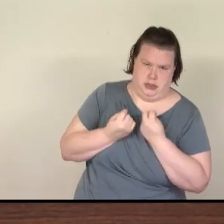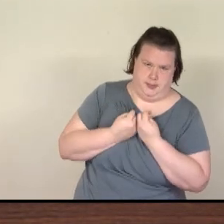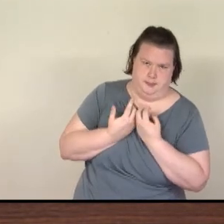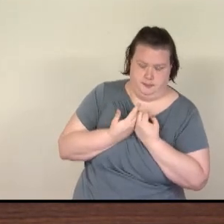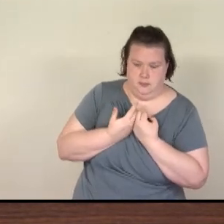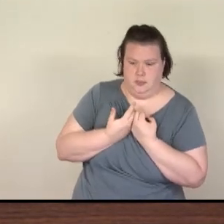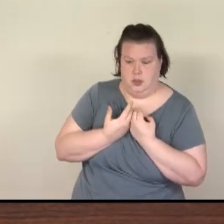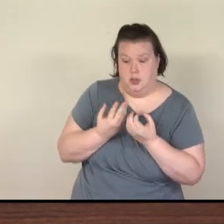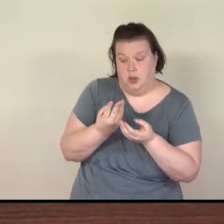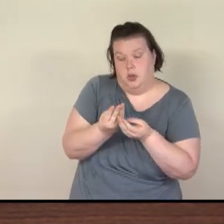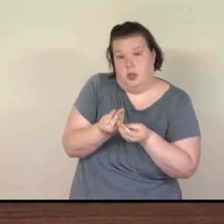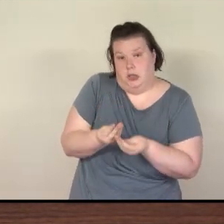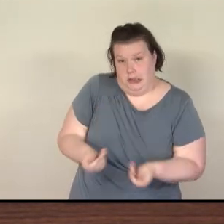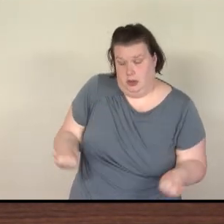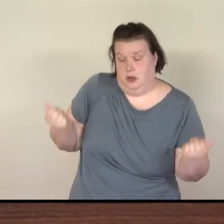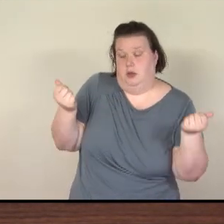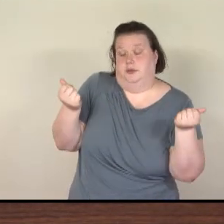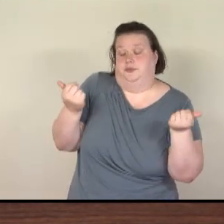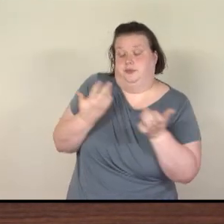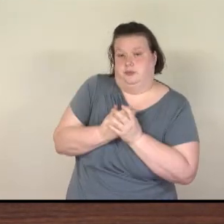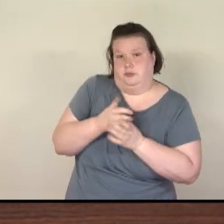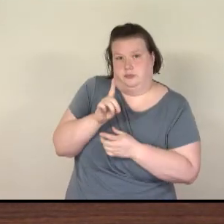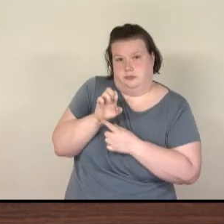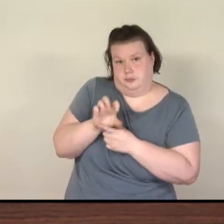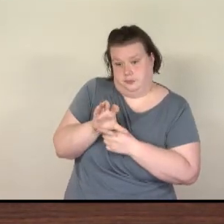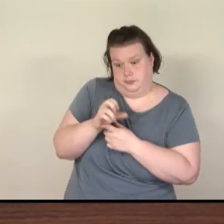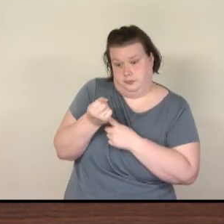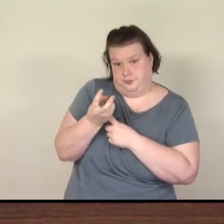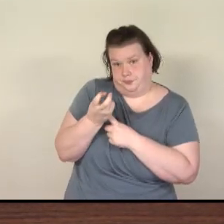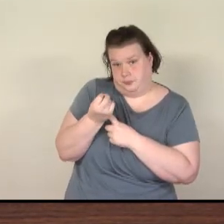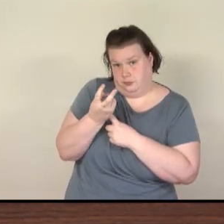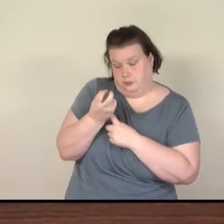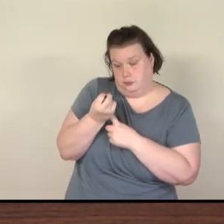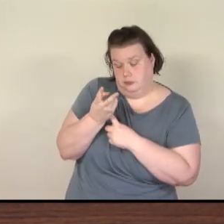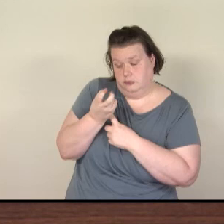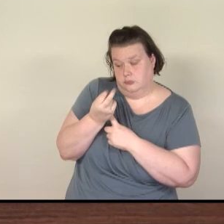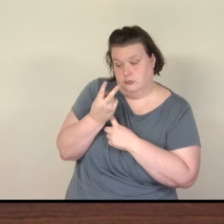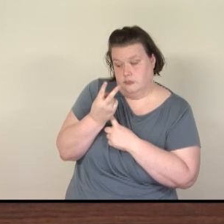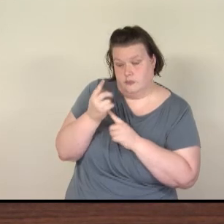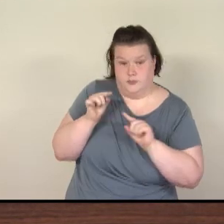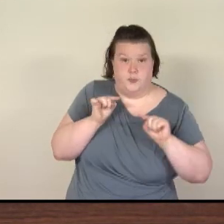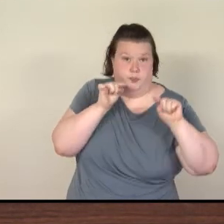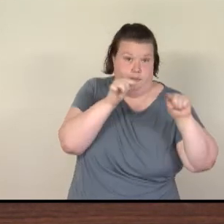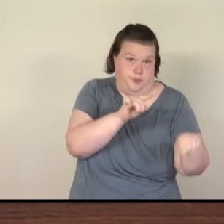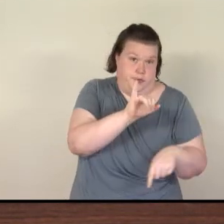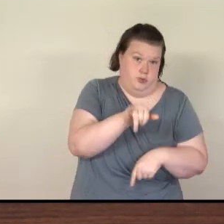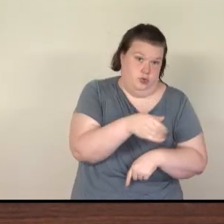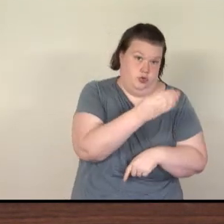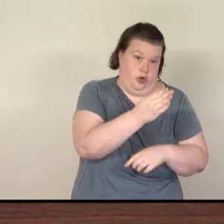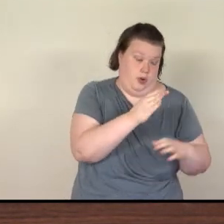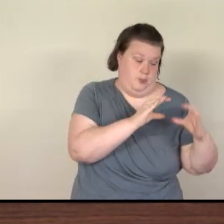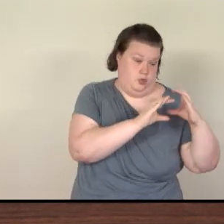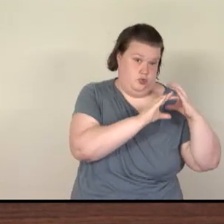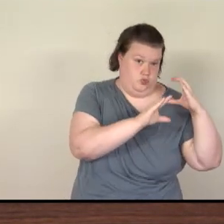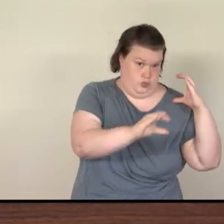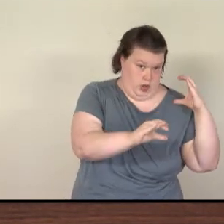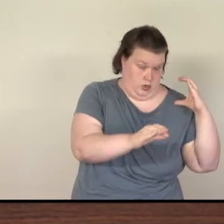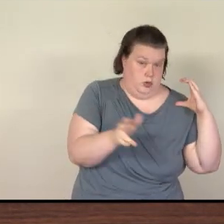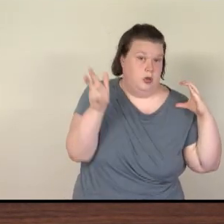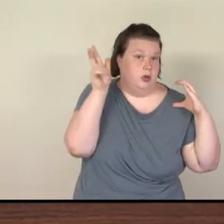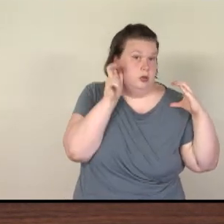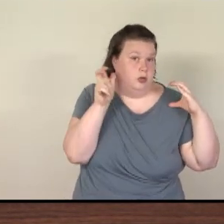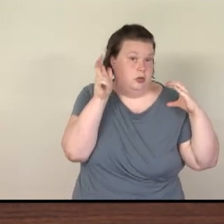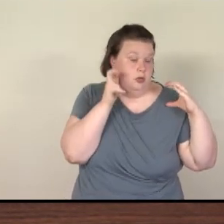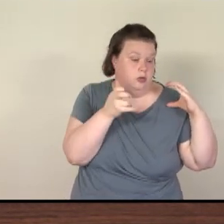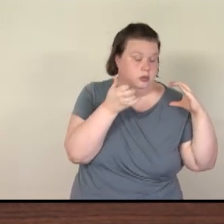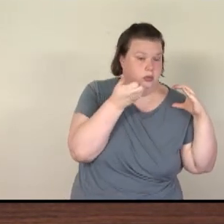we got it resolved. And then again, like I said, December 12th, I had to go to the job trailer, and I sat in on a phone call